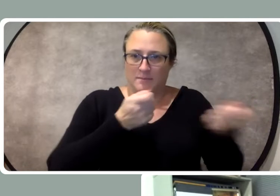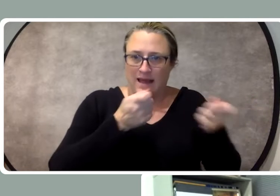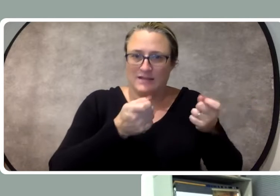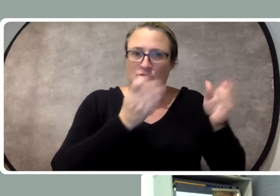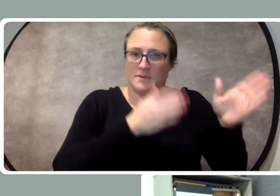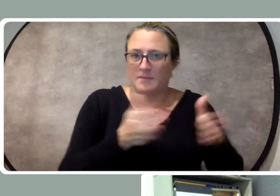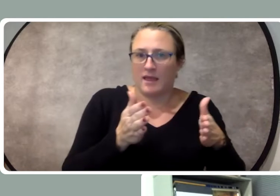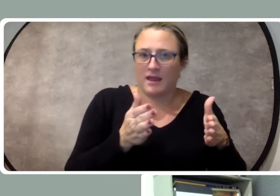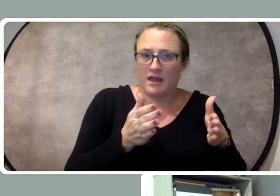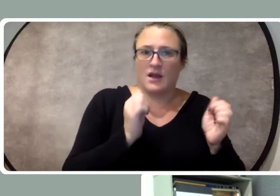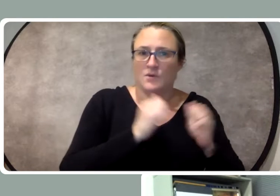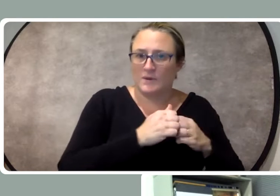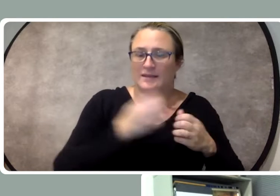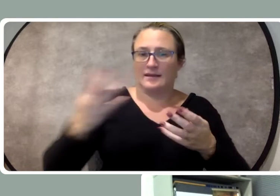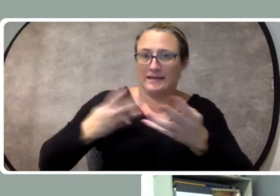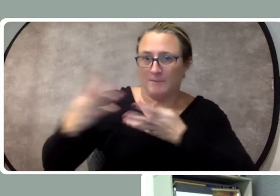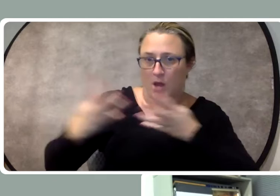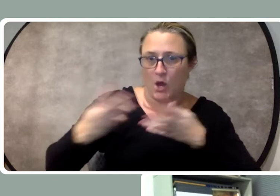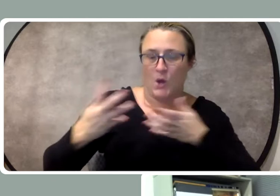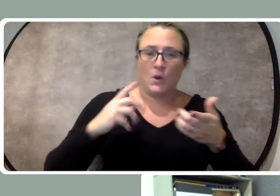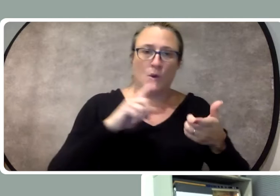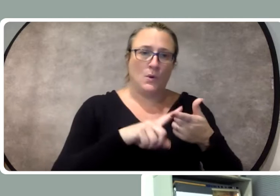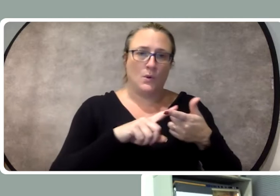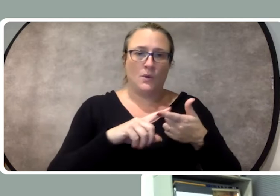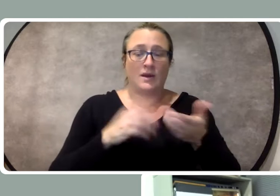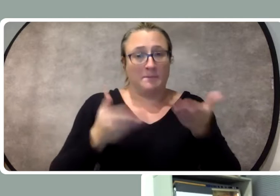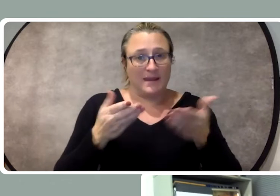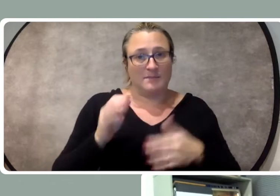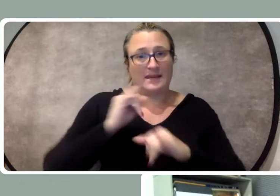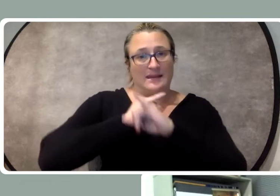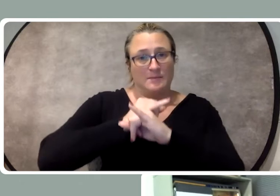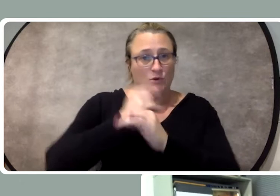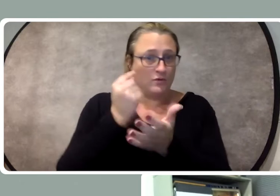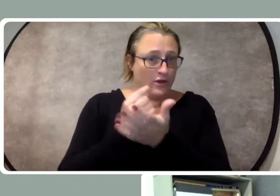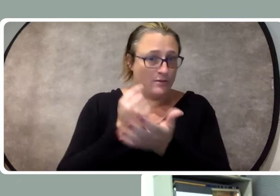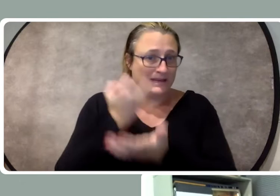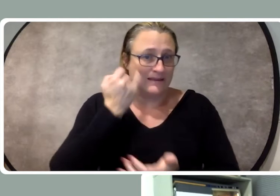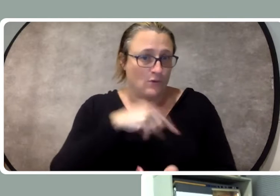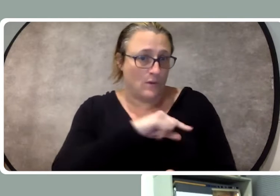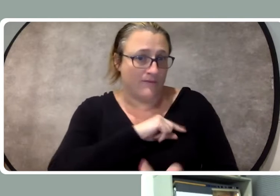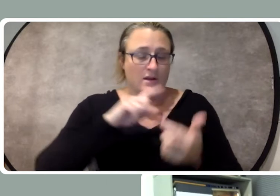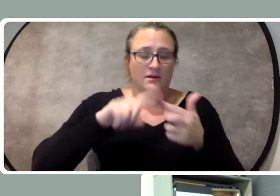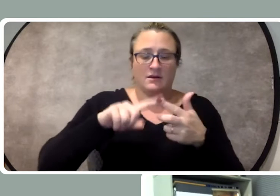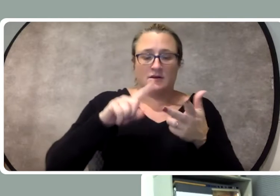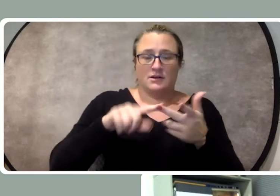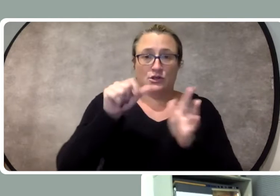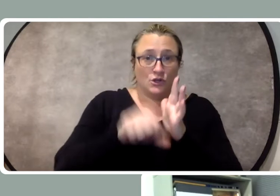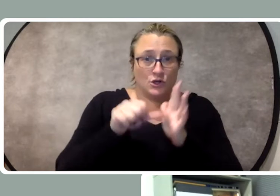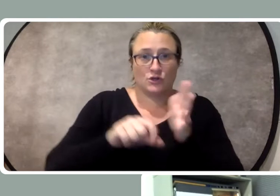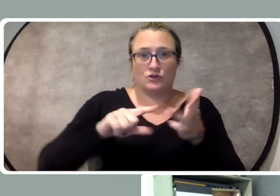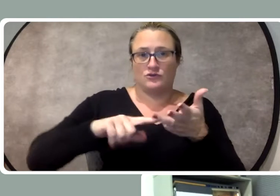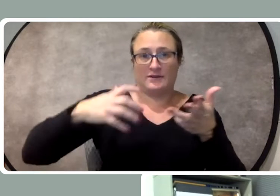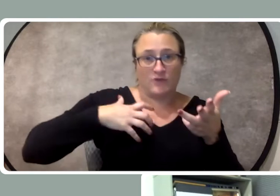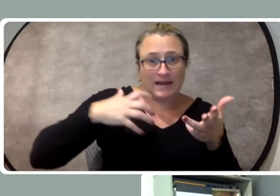with chemotherapy, possibly with immune therapy if they qualify, surgery, and radiation